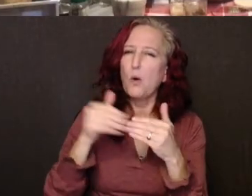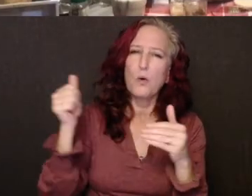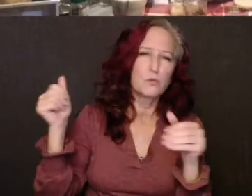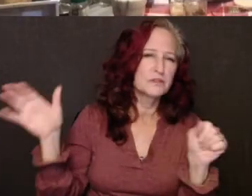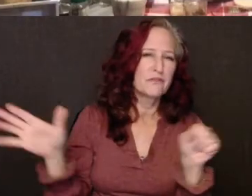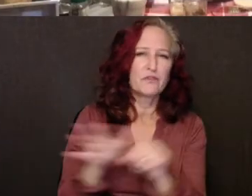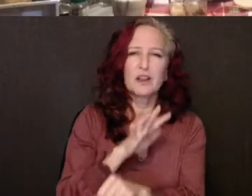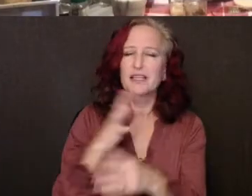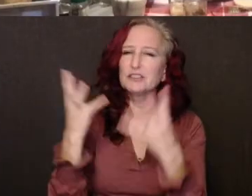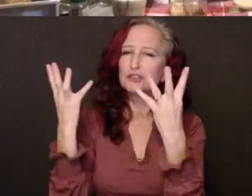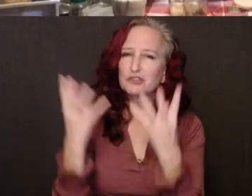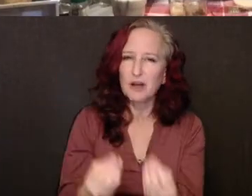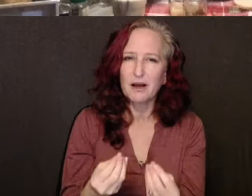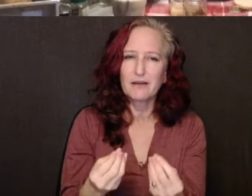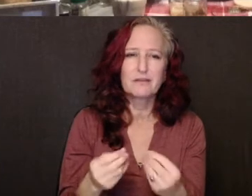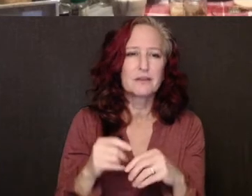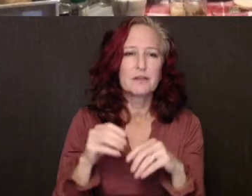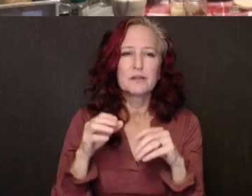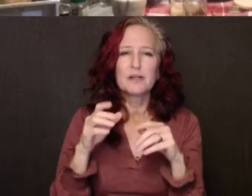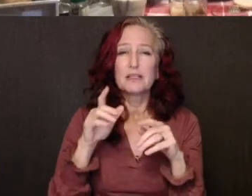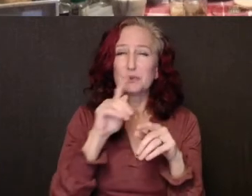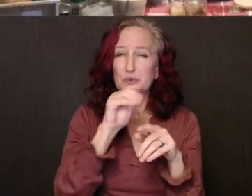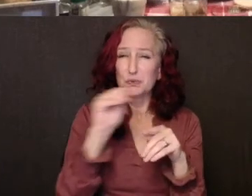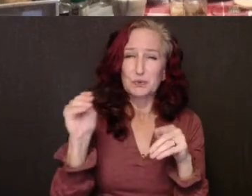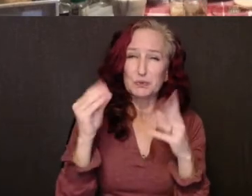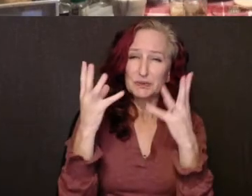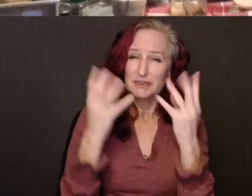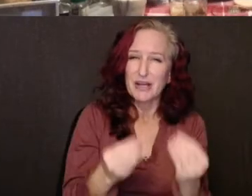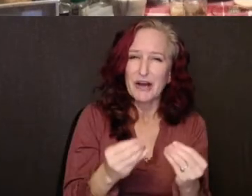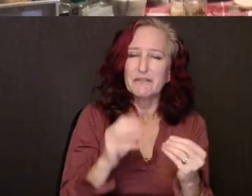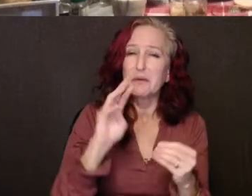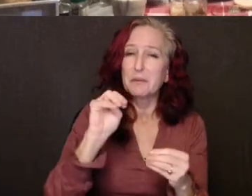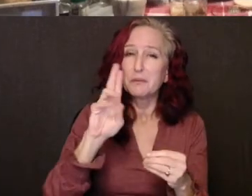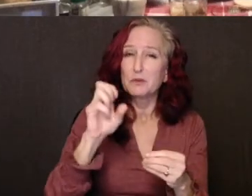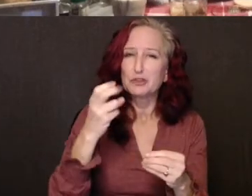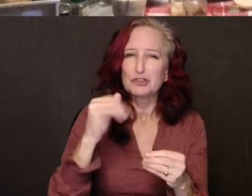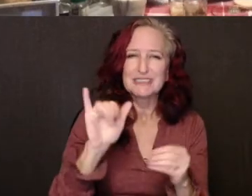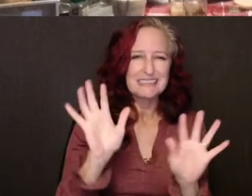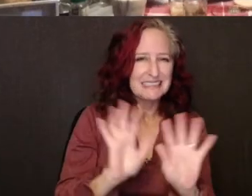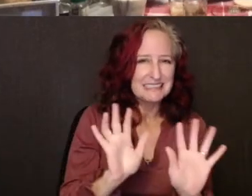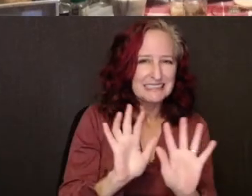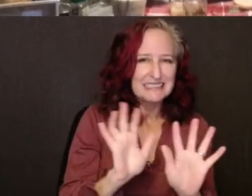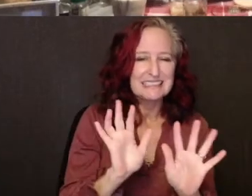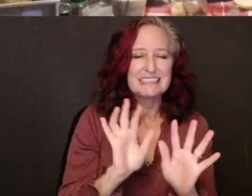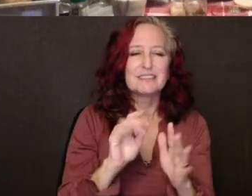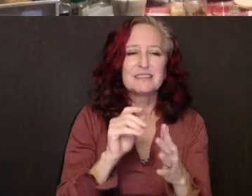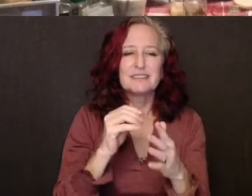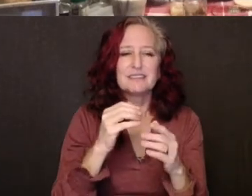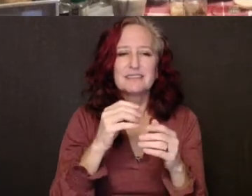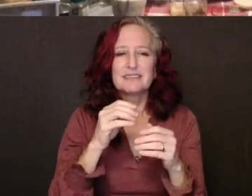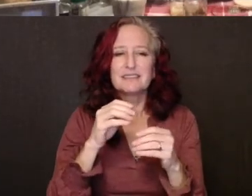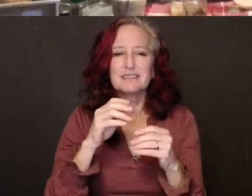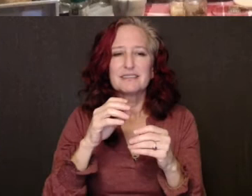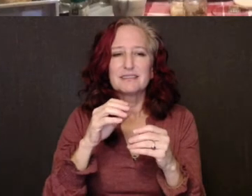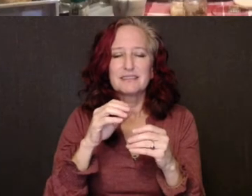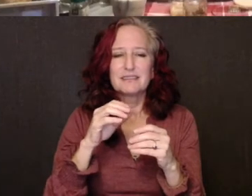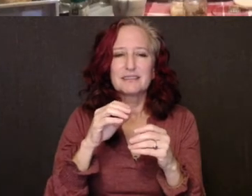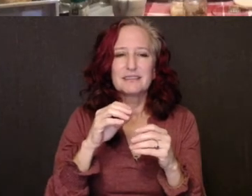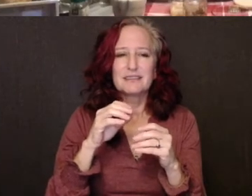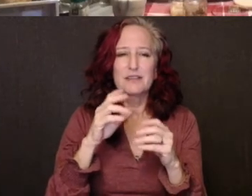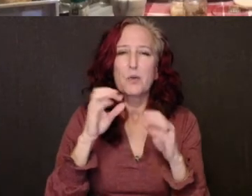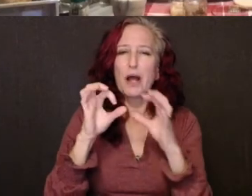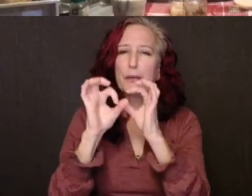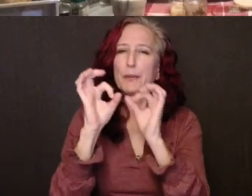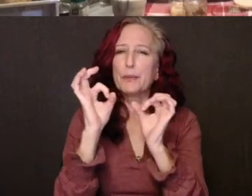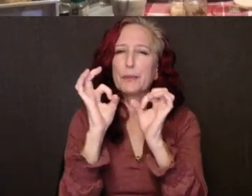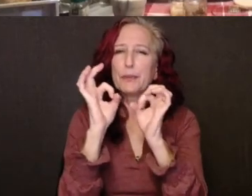sago? Should it be thoroughly soft, or should it be a little chewy or al dente? Or I would